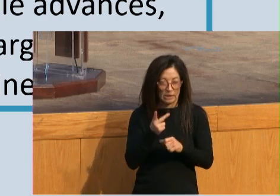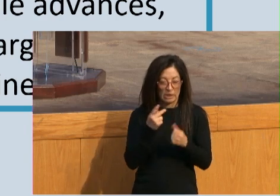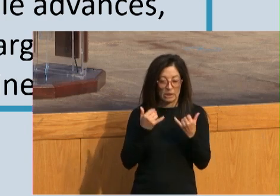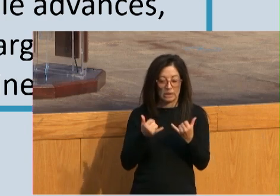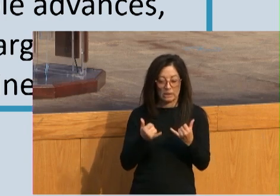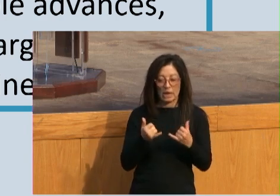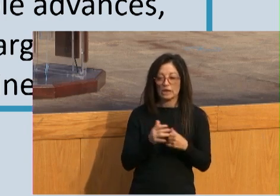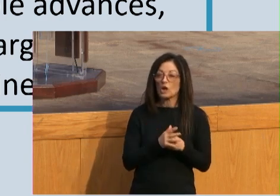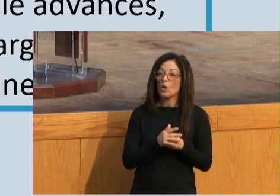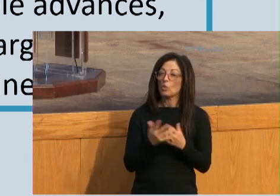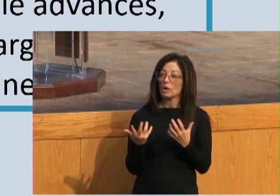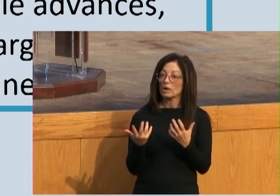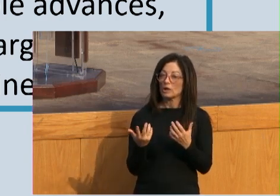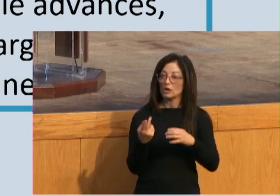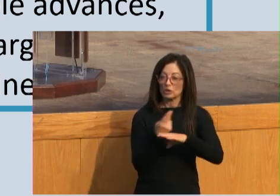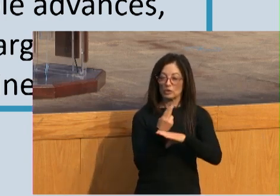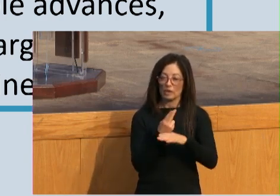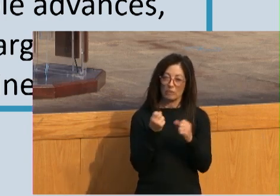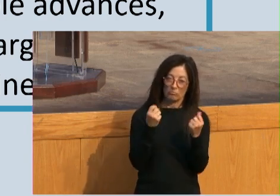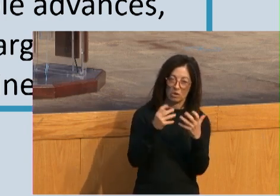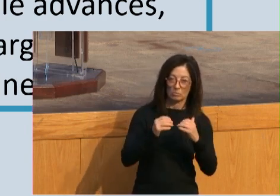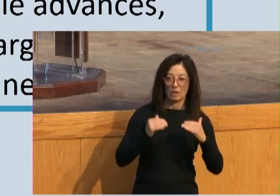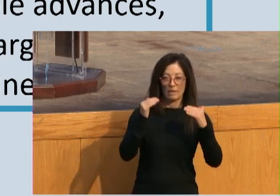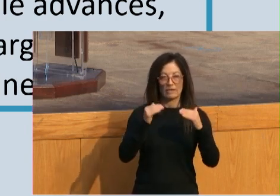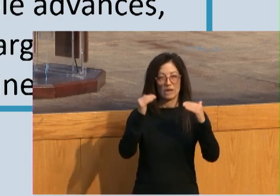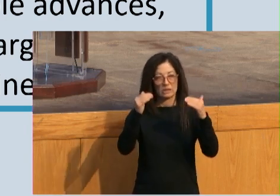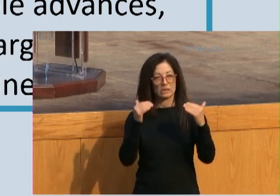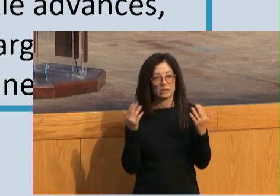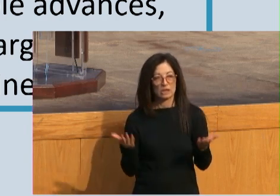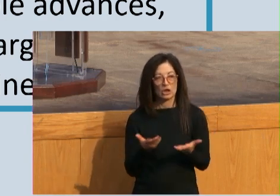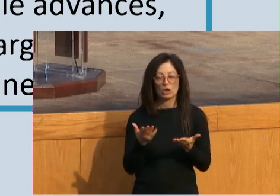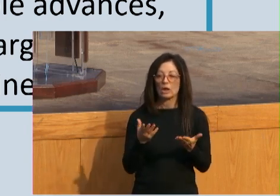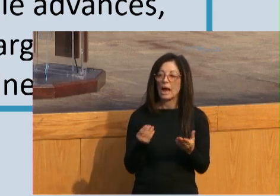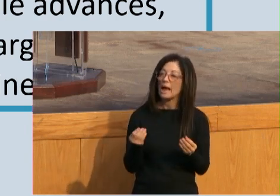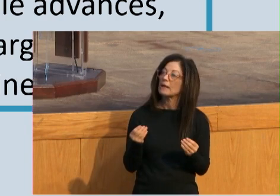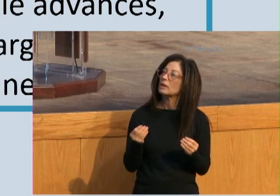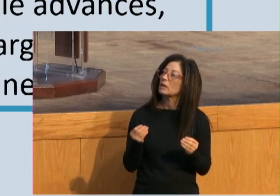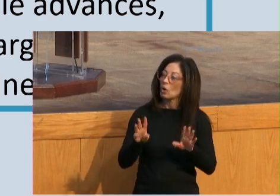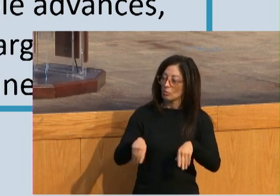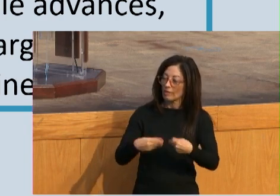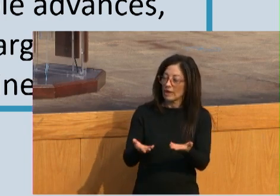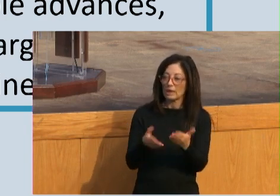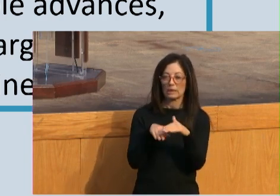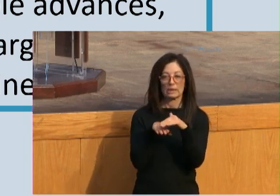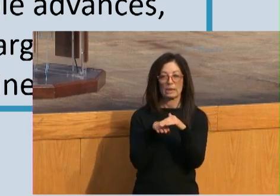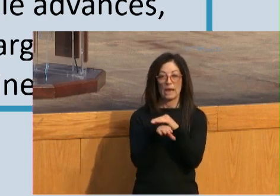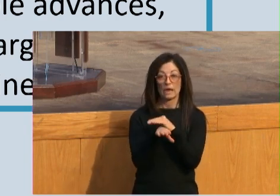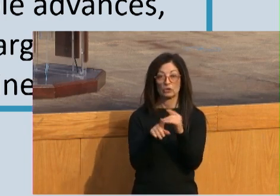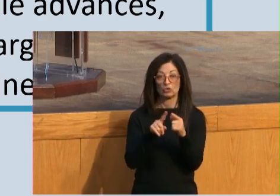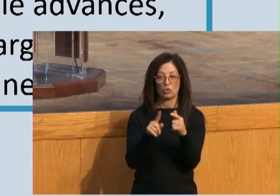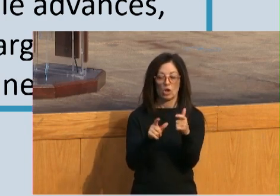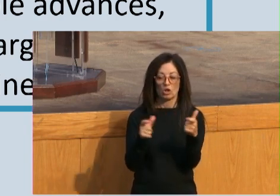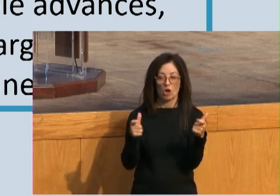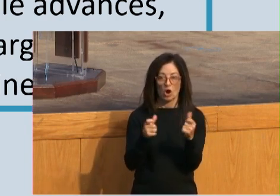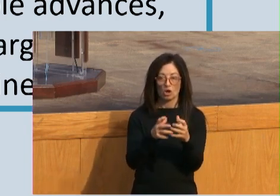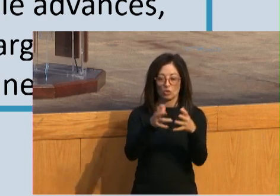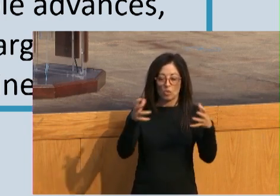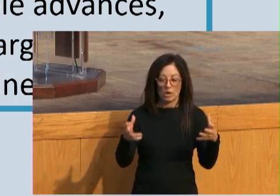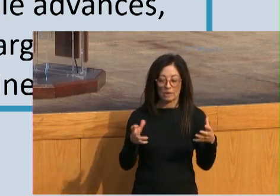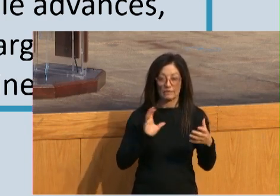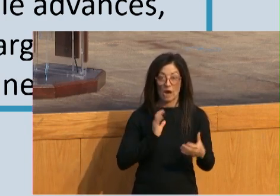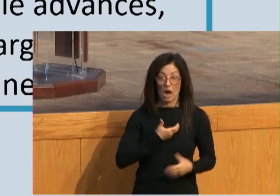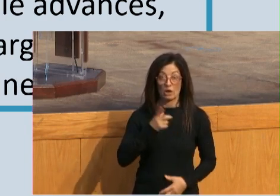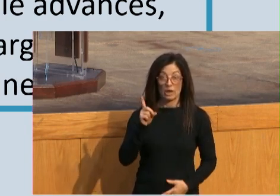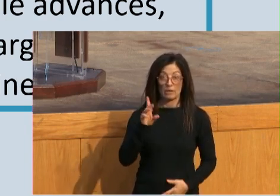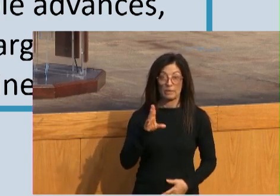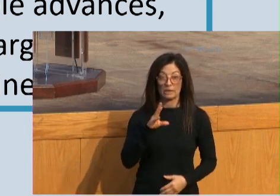we're integrating multiple advances here, and we're giving it access to large quantities of our database, as well